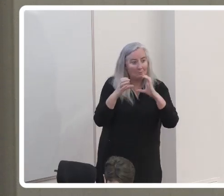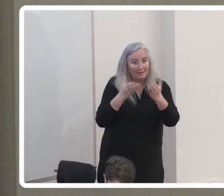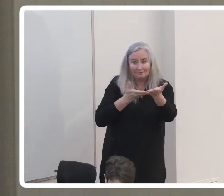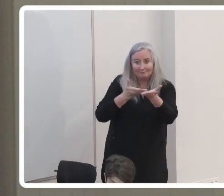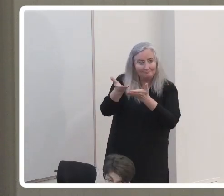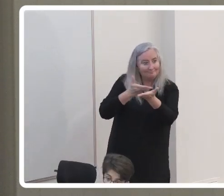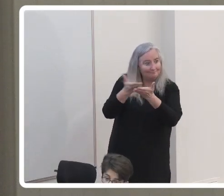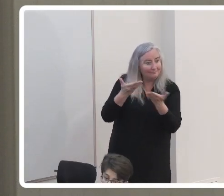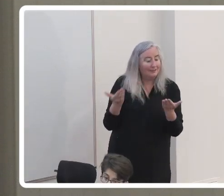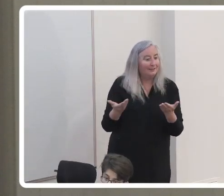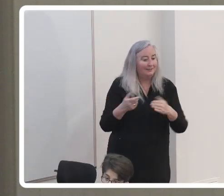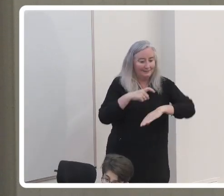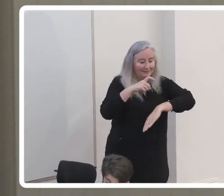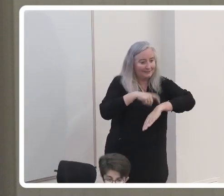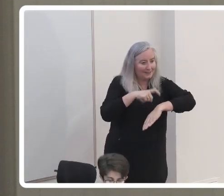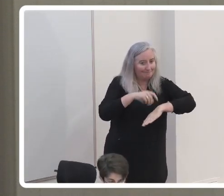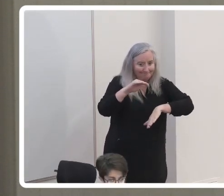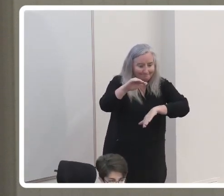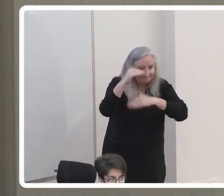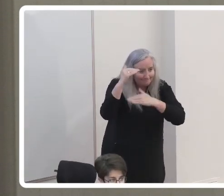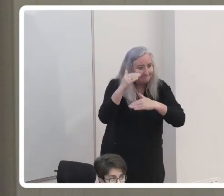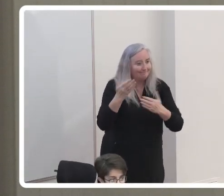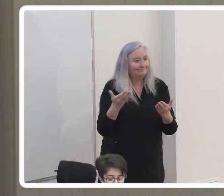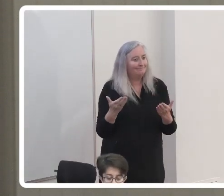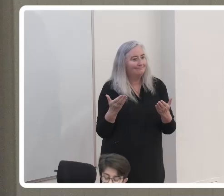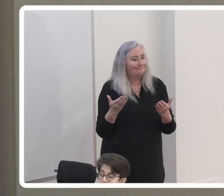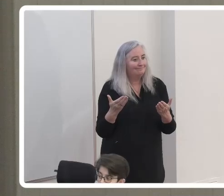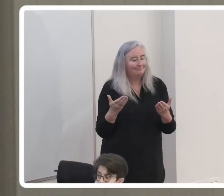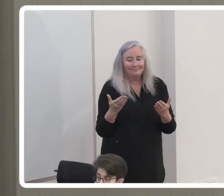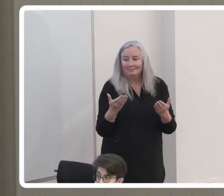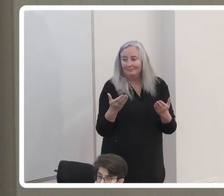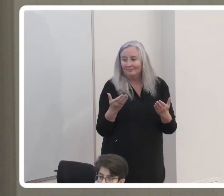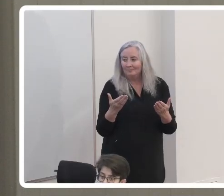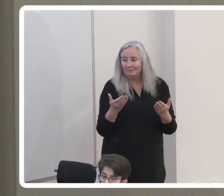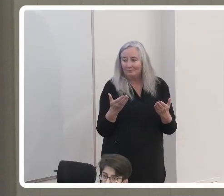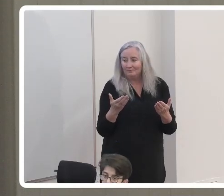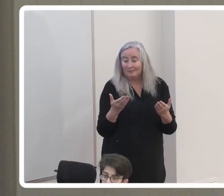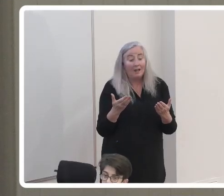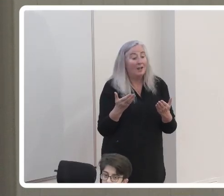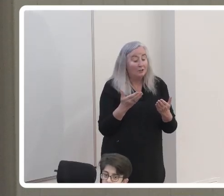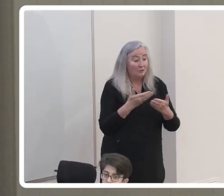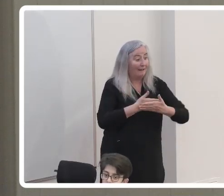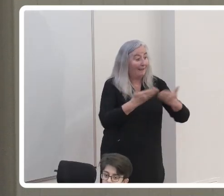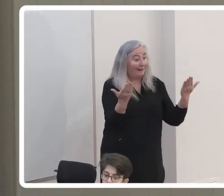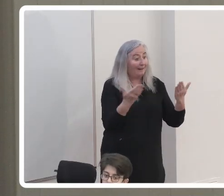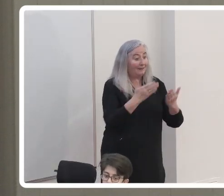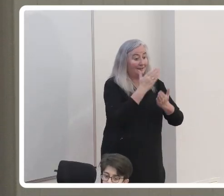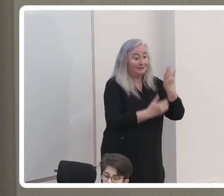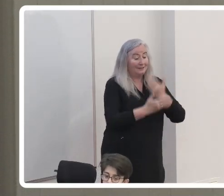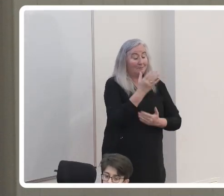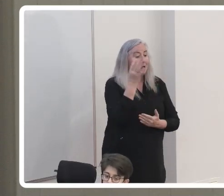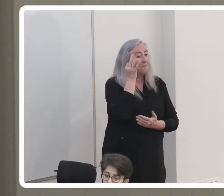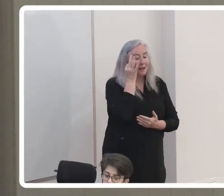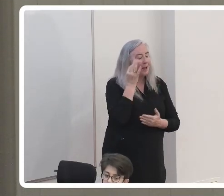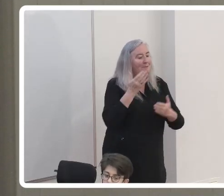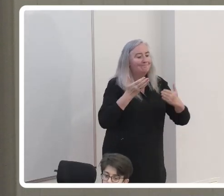page constraints and the potential for certain issues, especially those concerning disabled women, to be not taken up